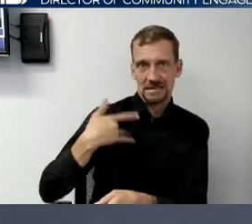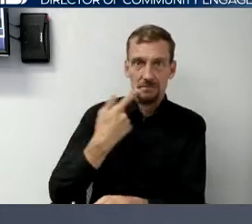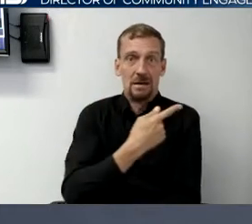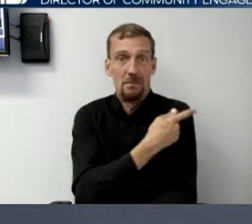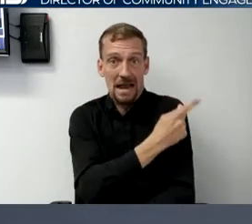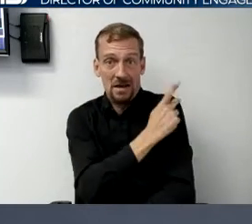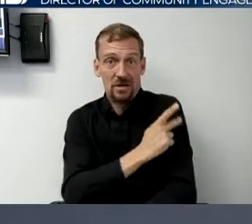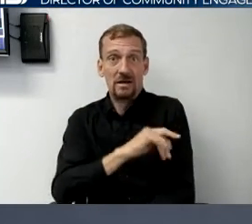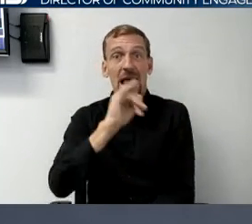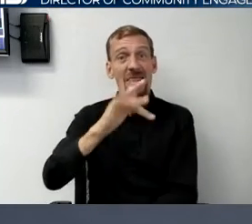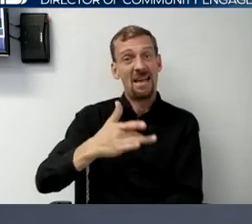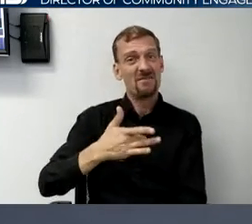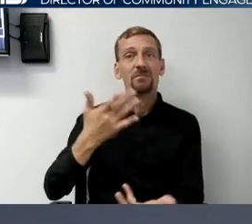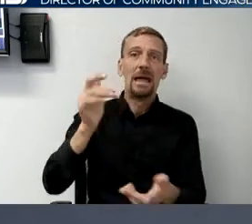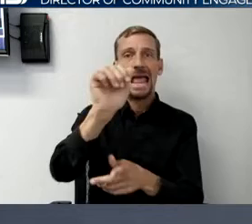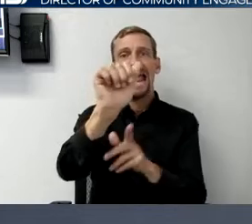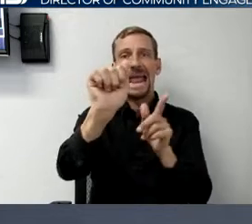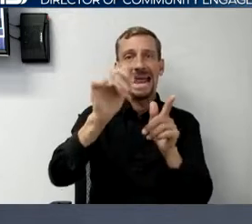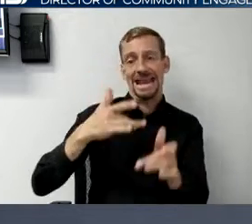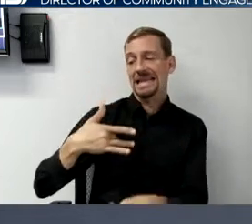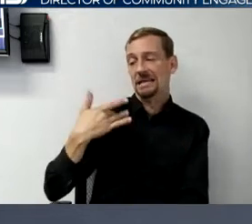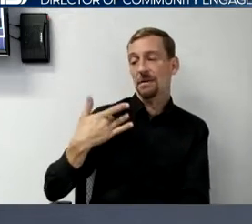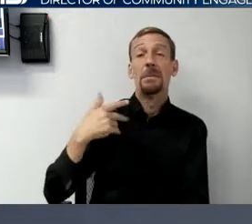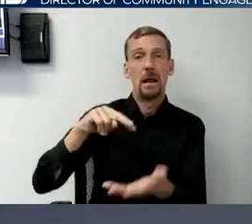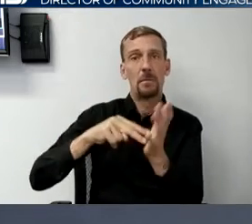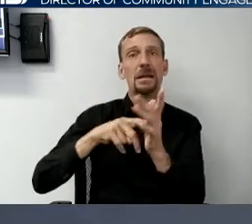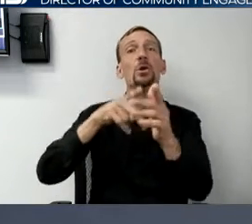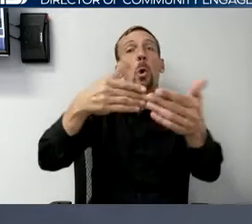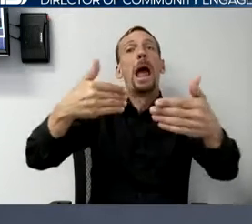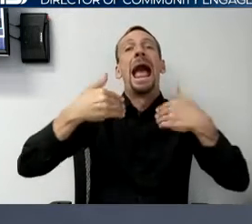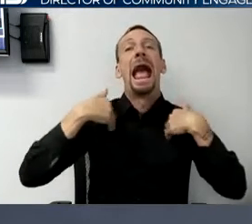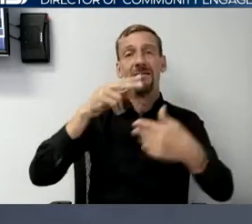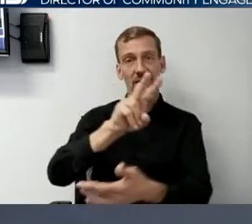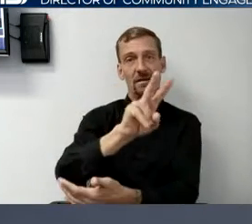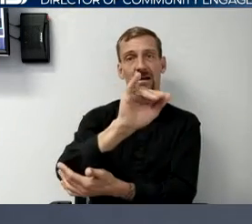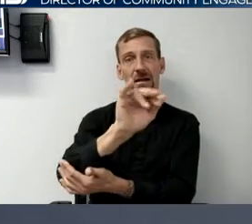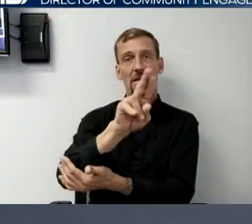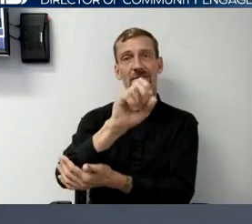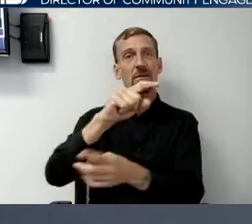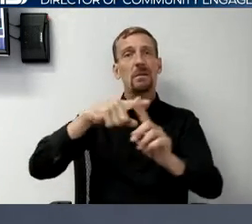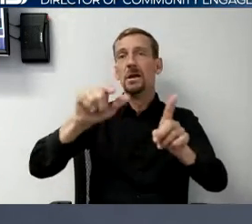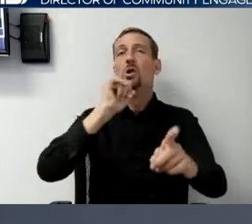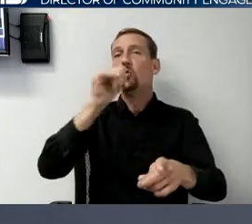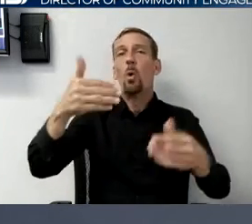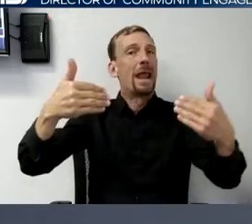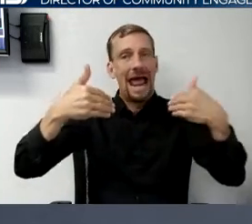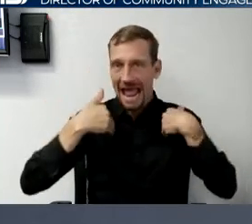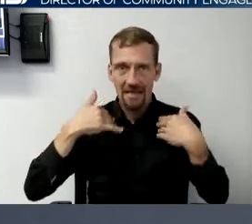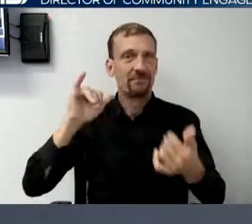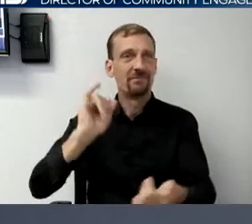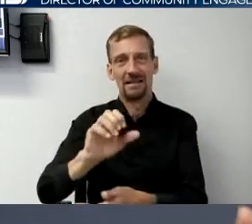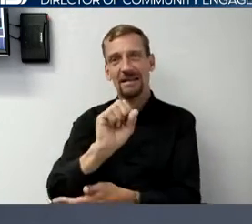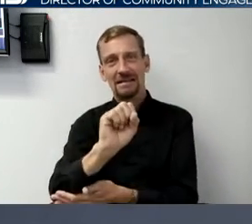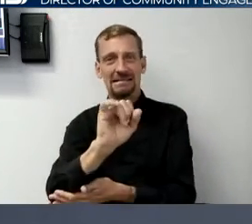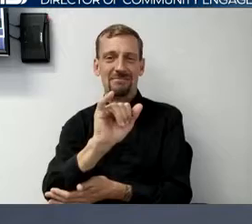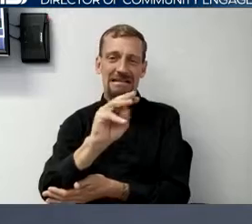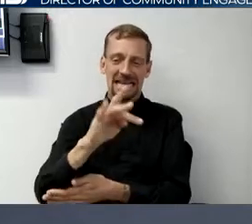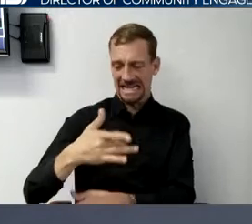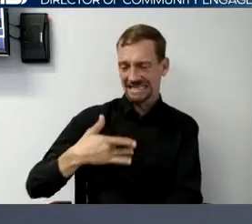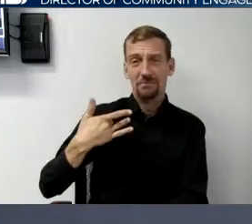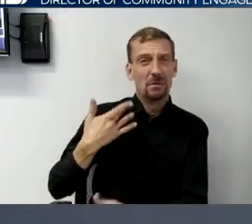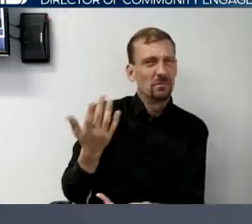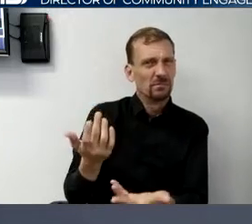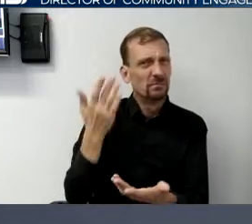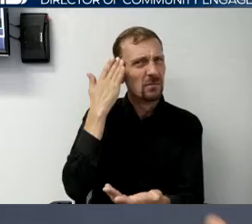term asymptomatic, that means you have the virus, but you're just not exhibiting symptoms. So actually expanding the